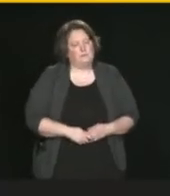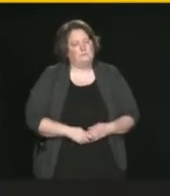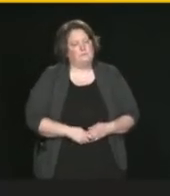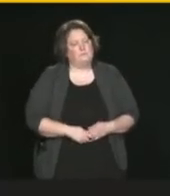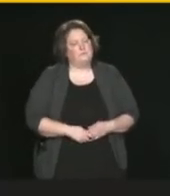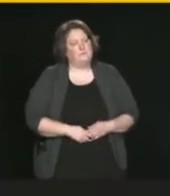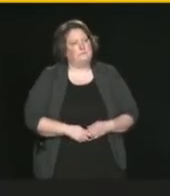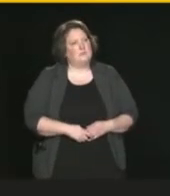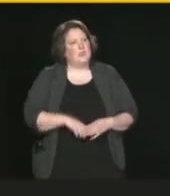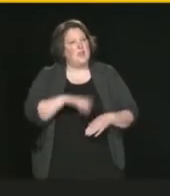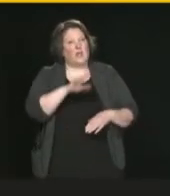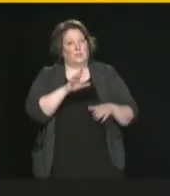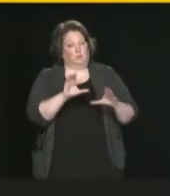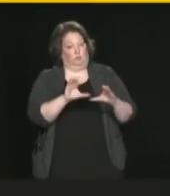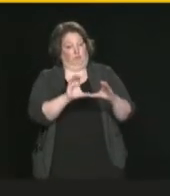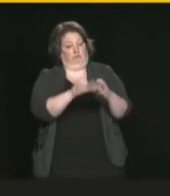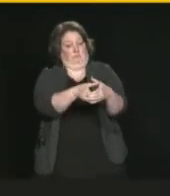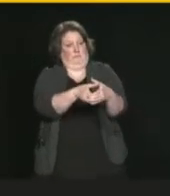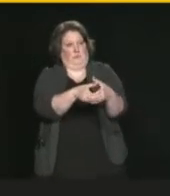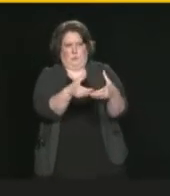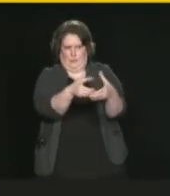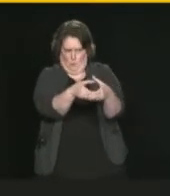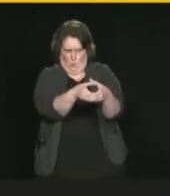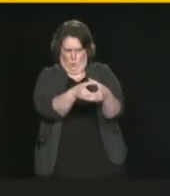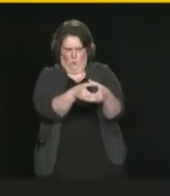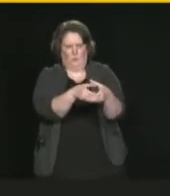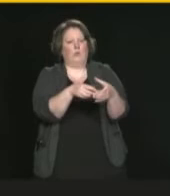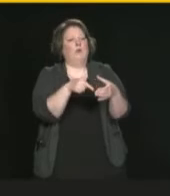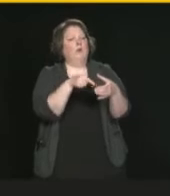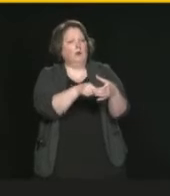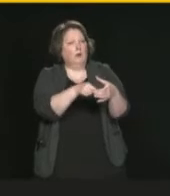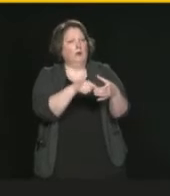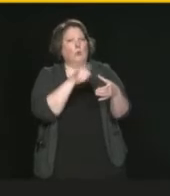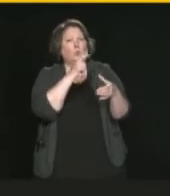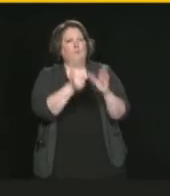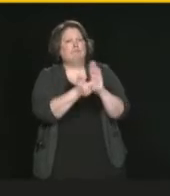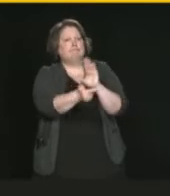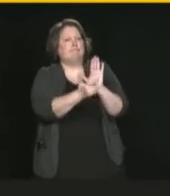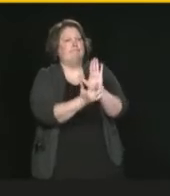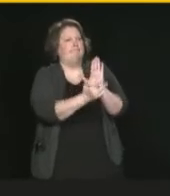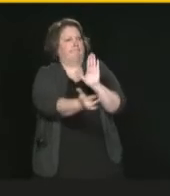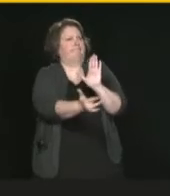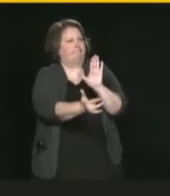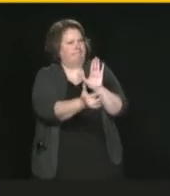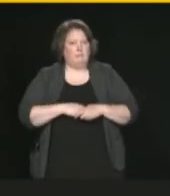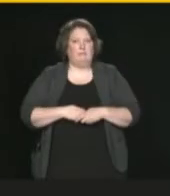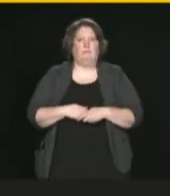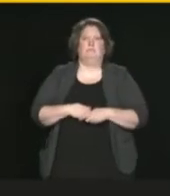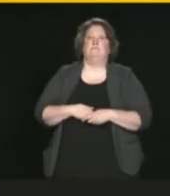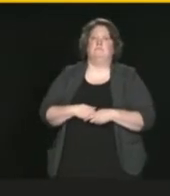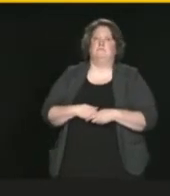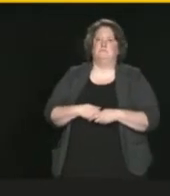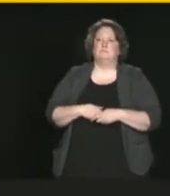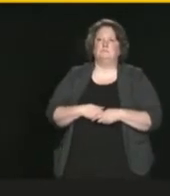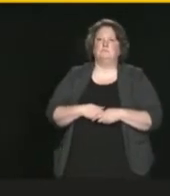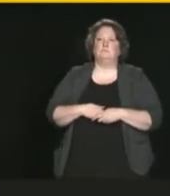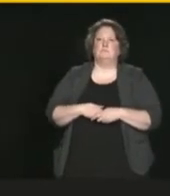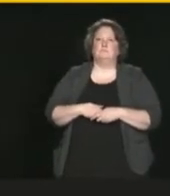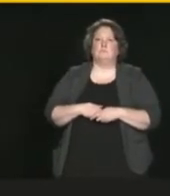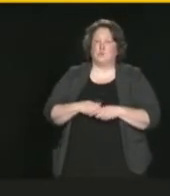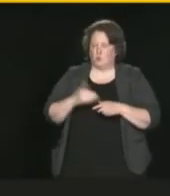are abusing, I presume you're saying they're not the type of people Mr. Singh has referred to, that has to be